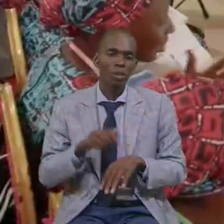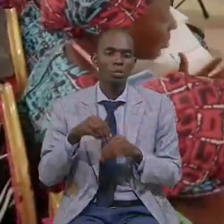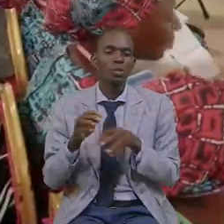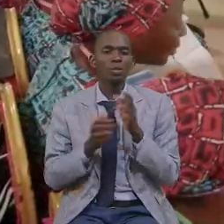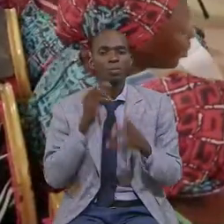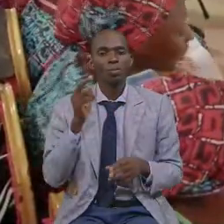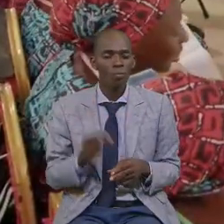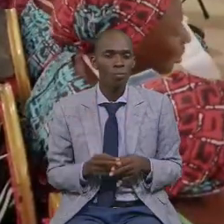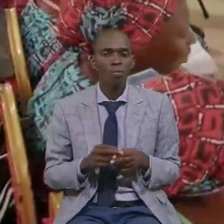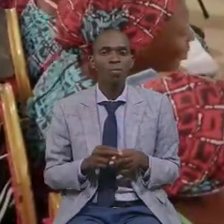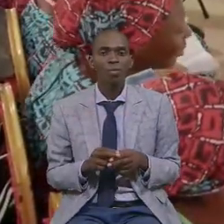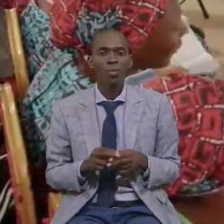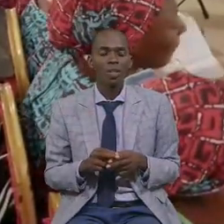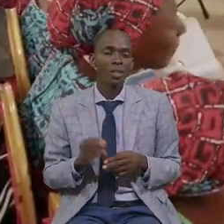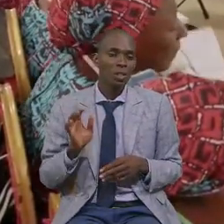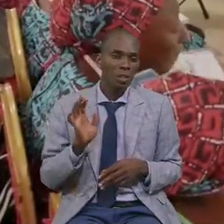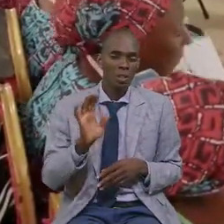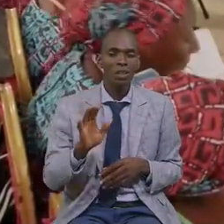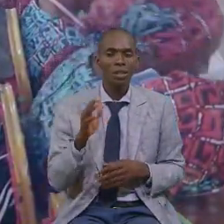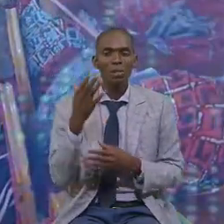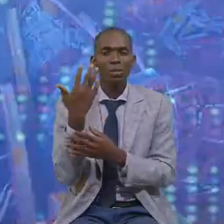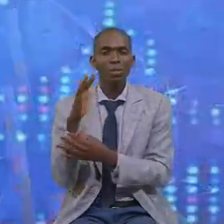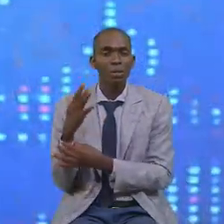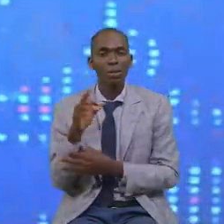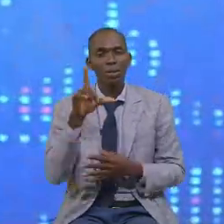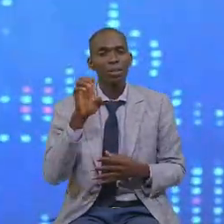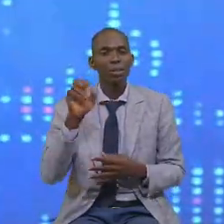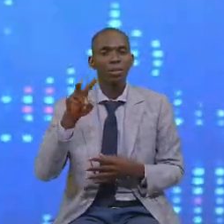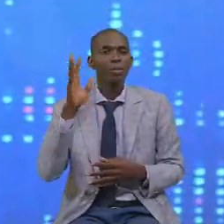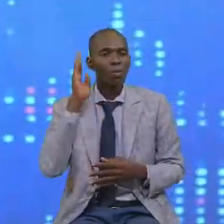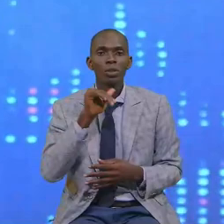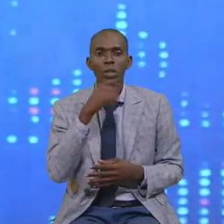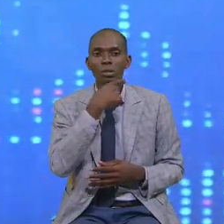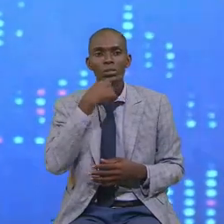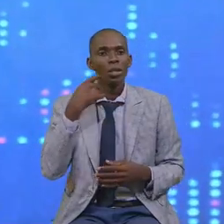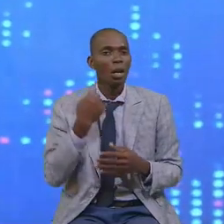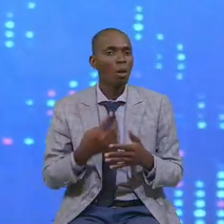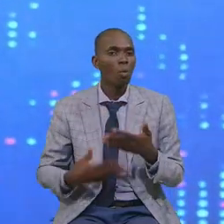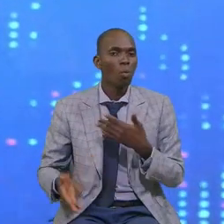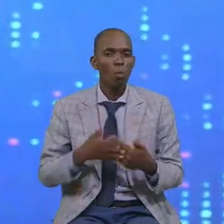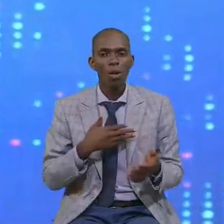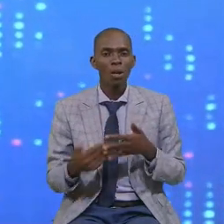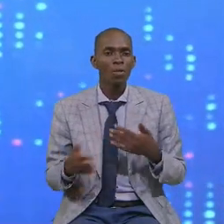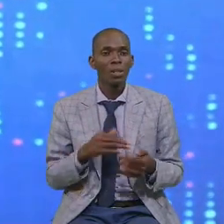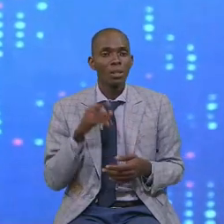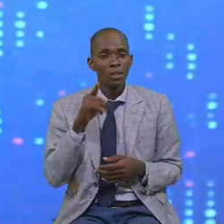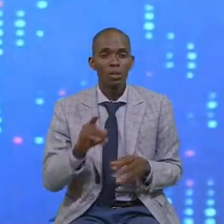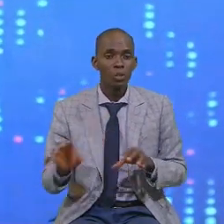is leave also shall not wither, and whatsoever he